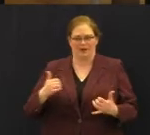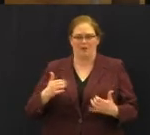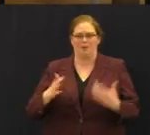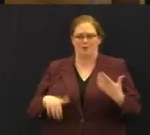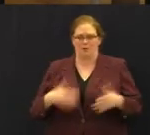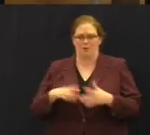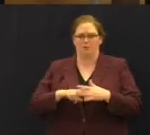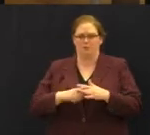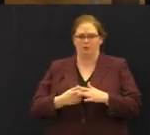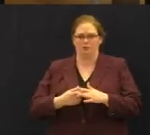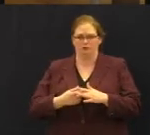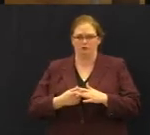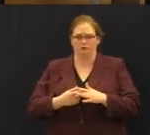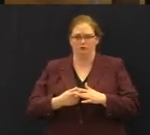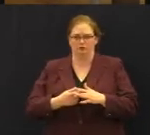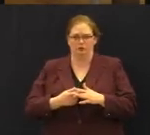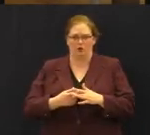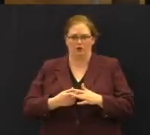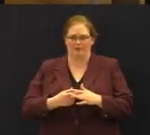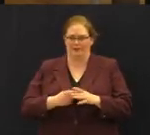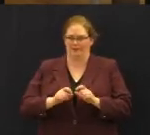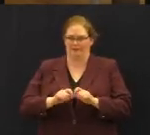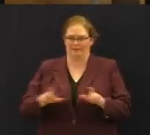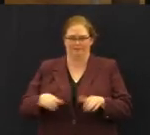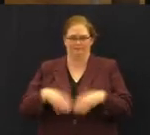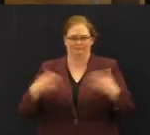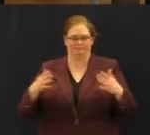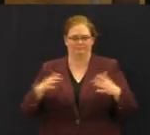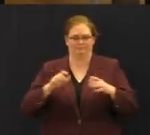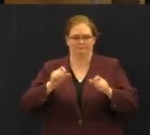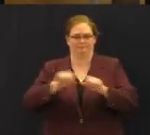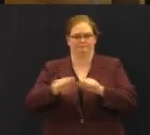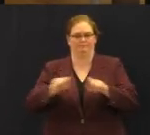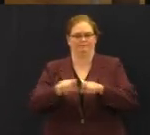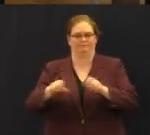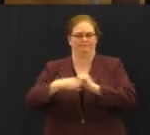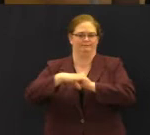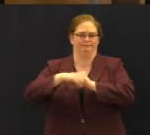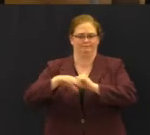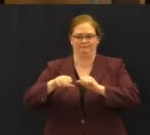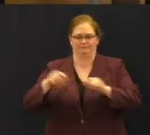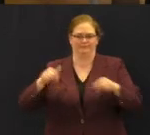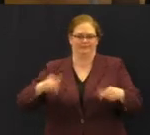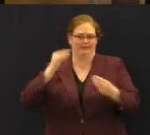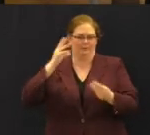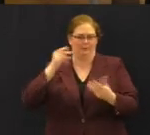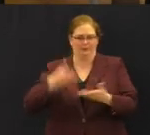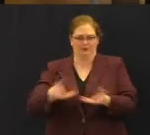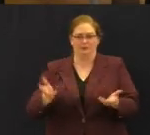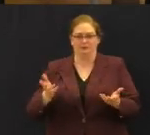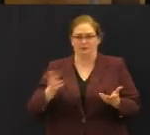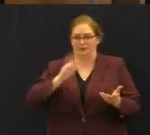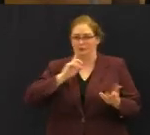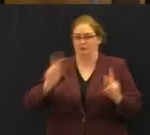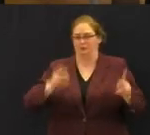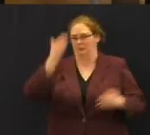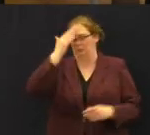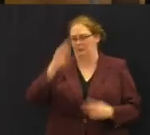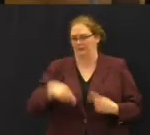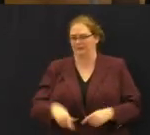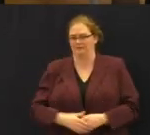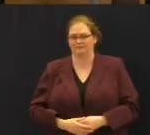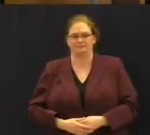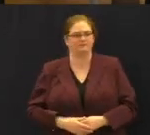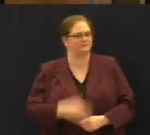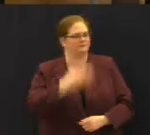begin, making press available and advertising the program through various media to make sure that residents are aware of it. Okay, great,